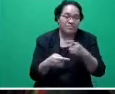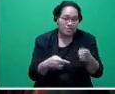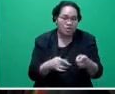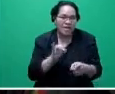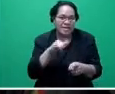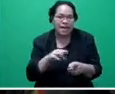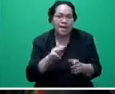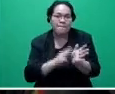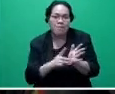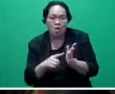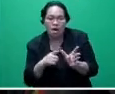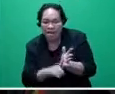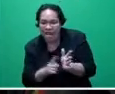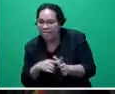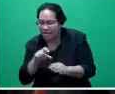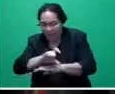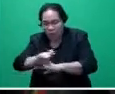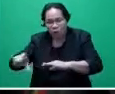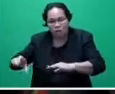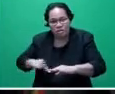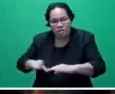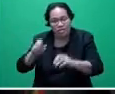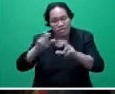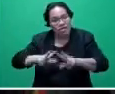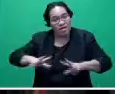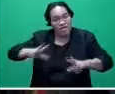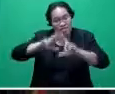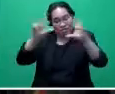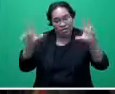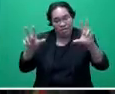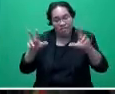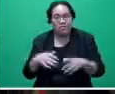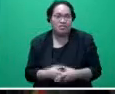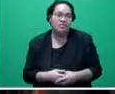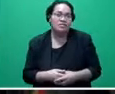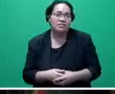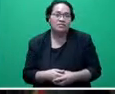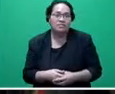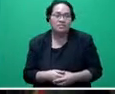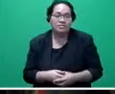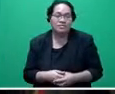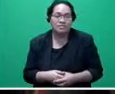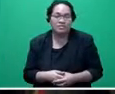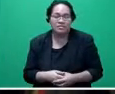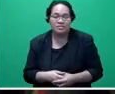SS Moala, and the coastal areas of Fiji and Vanuatu, including the 200 mile zone EZ.